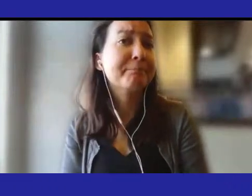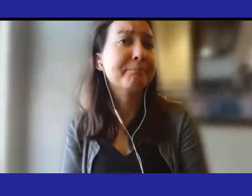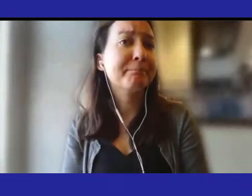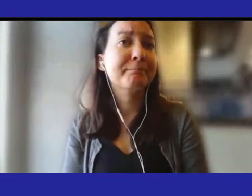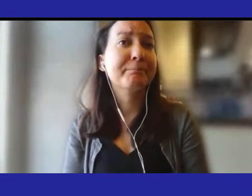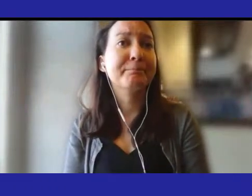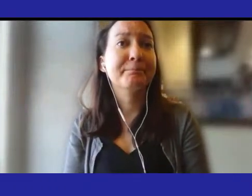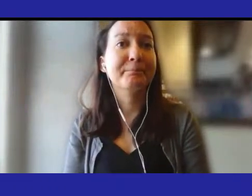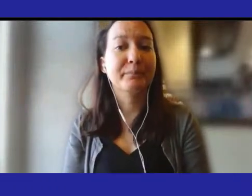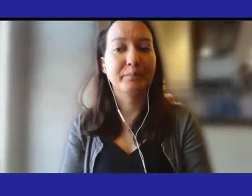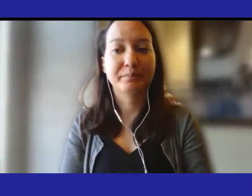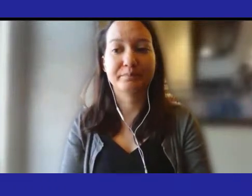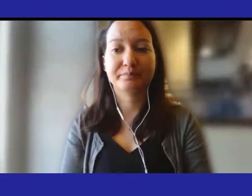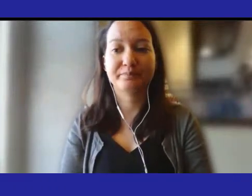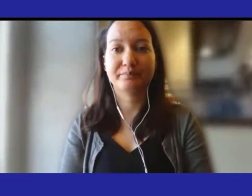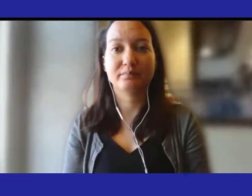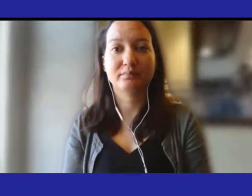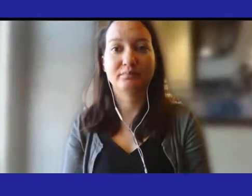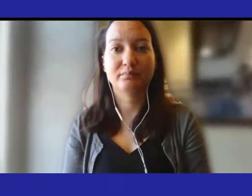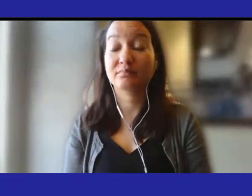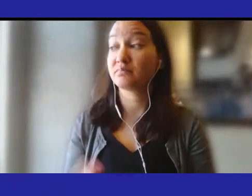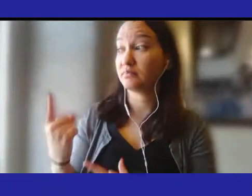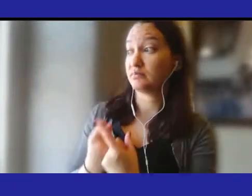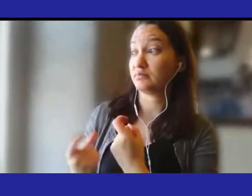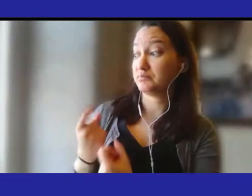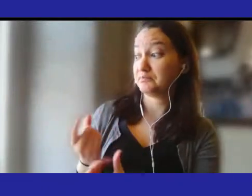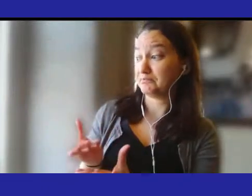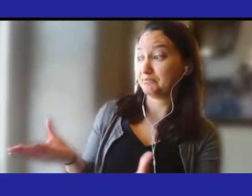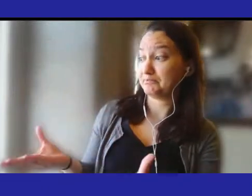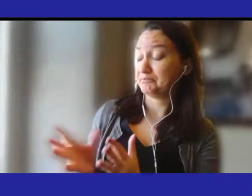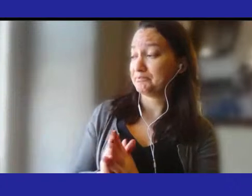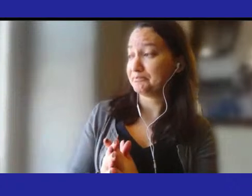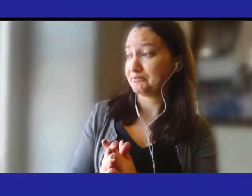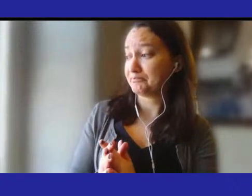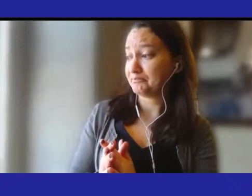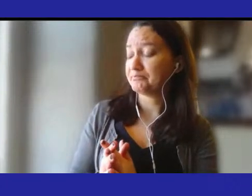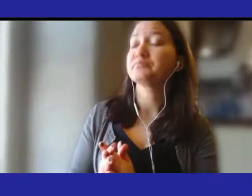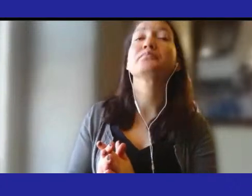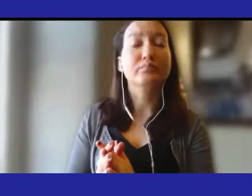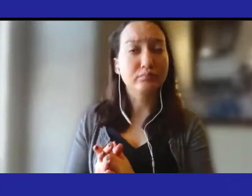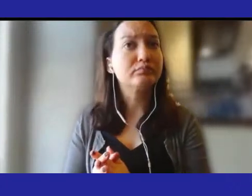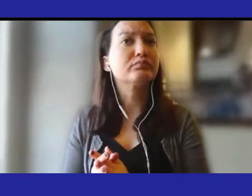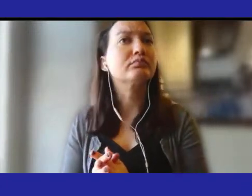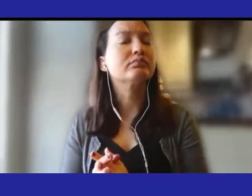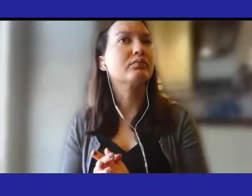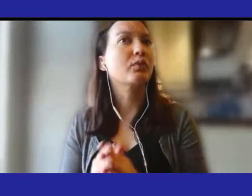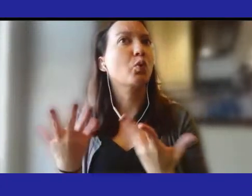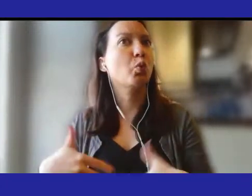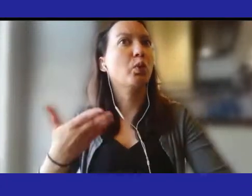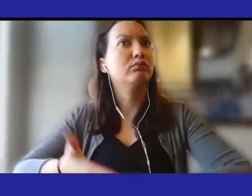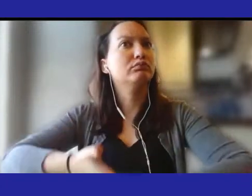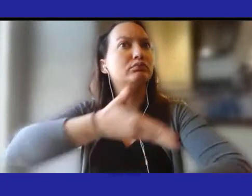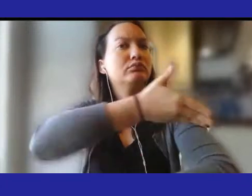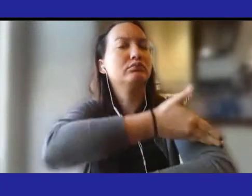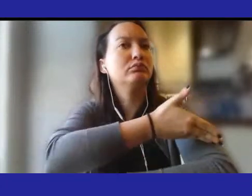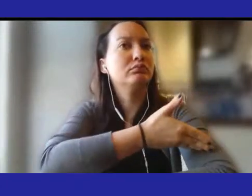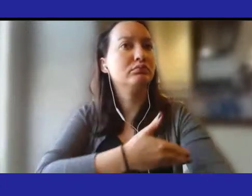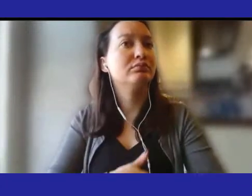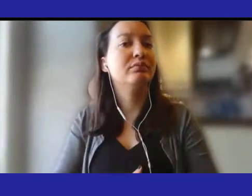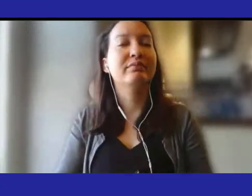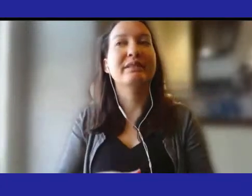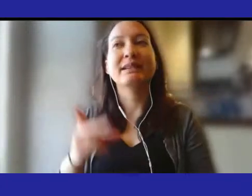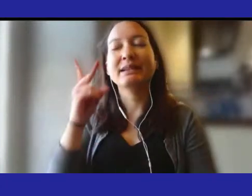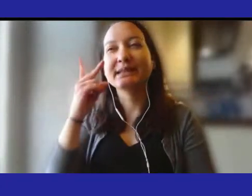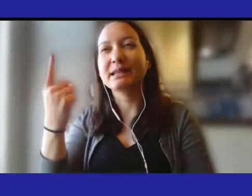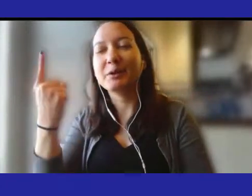questions. Questions? Fabulous, President. We've come a long way from see one, do one, teach one from my day,